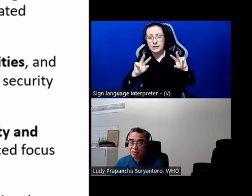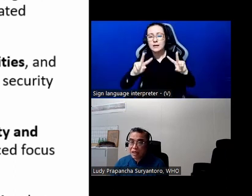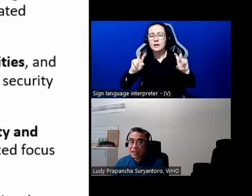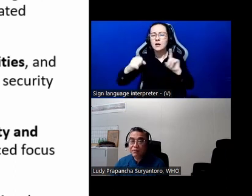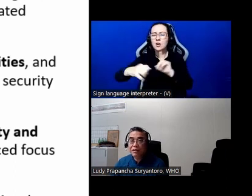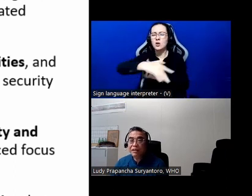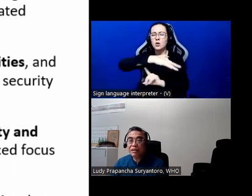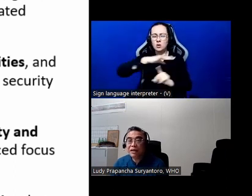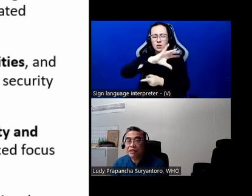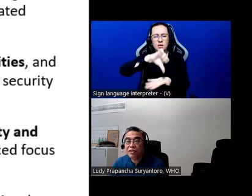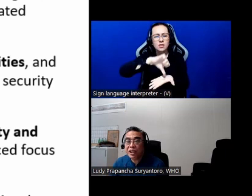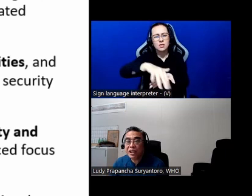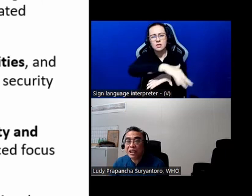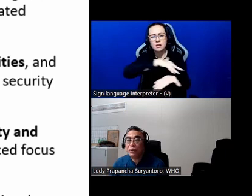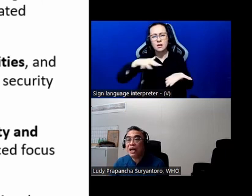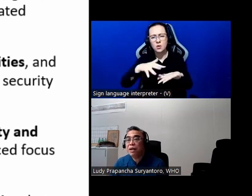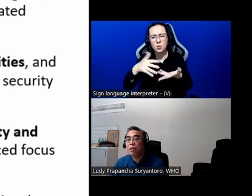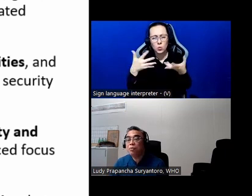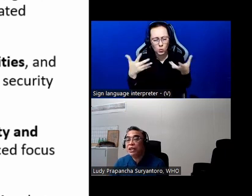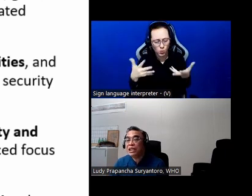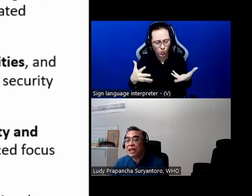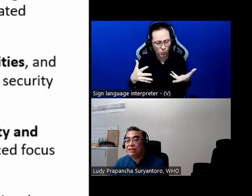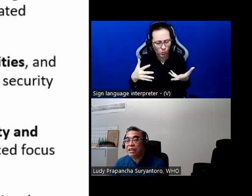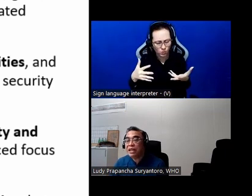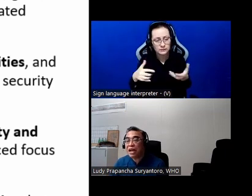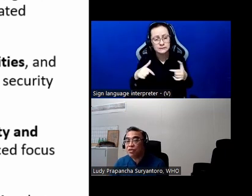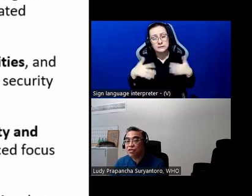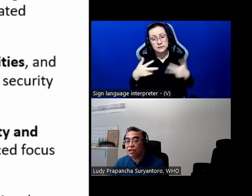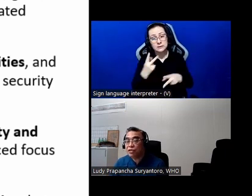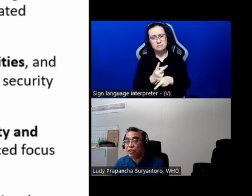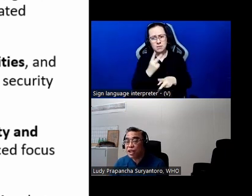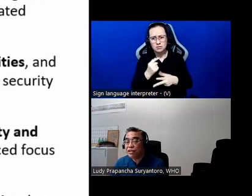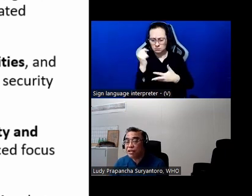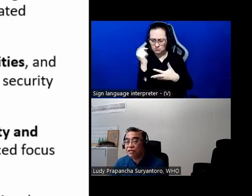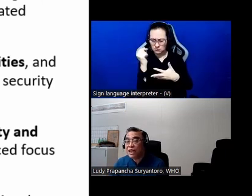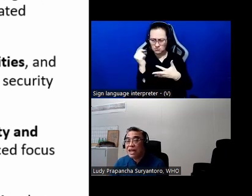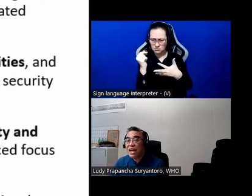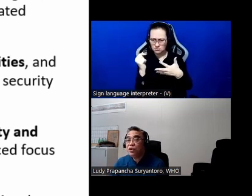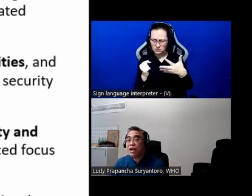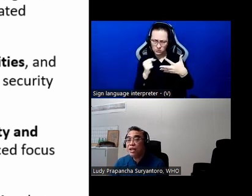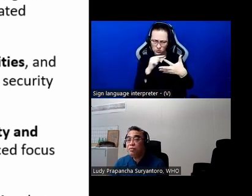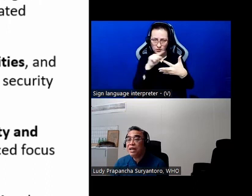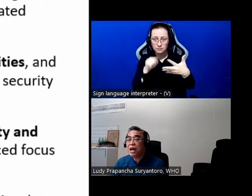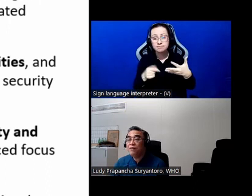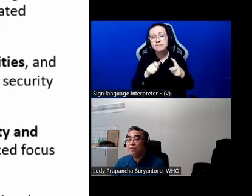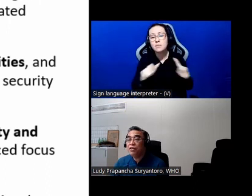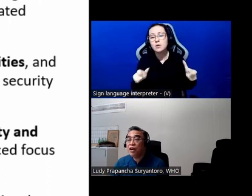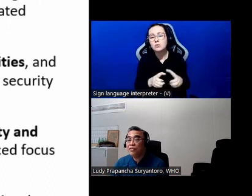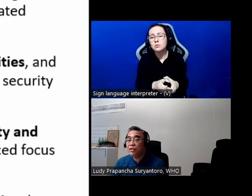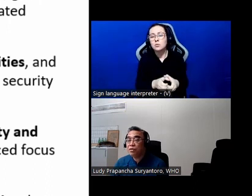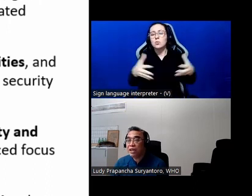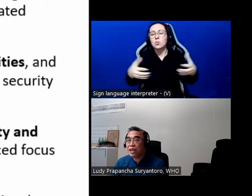profile, given their characteristic, including high population density and associated congestions, as well as being hub